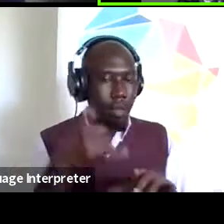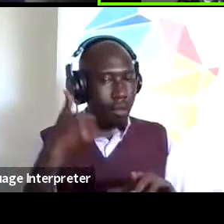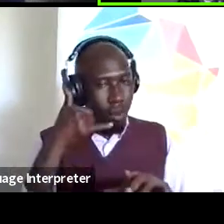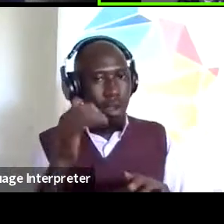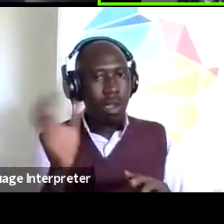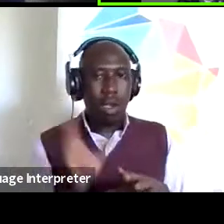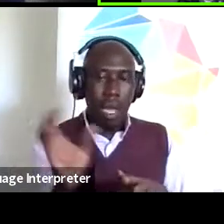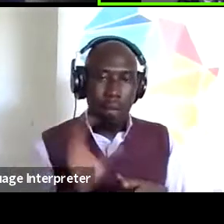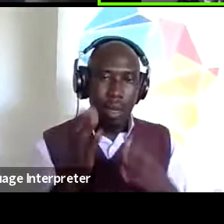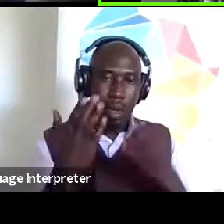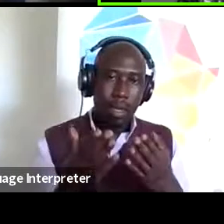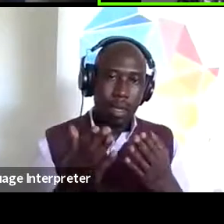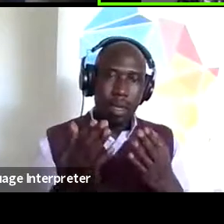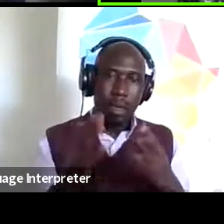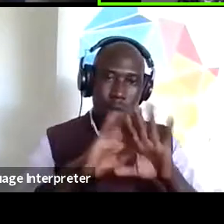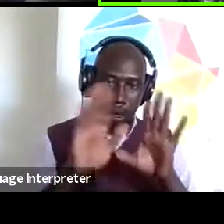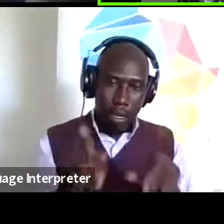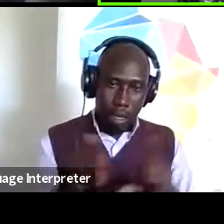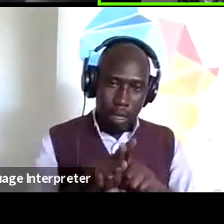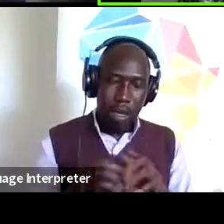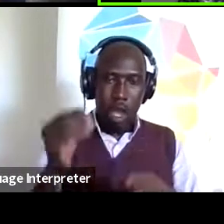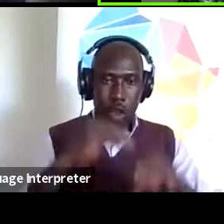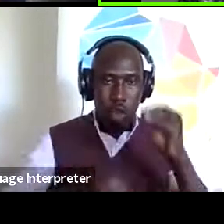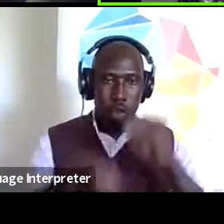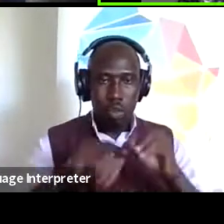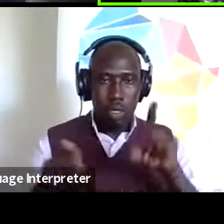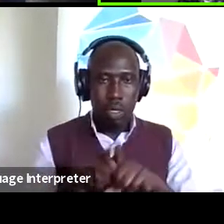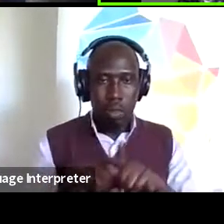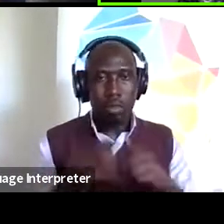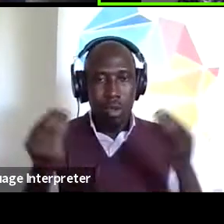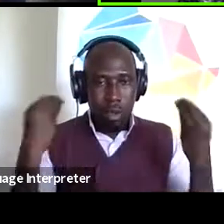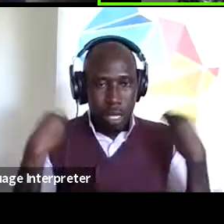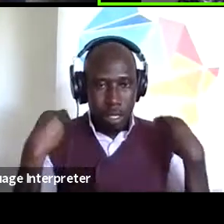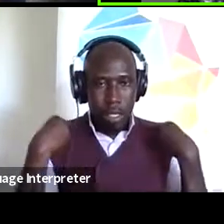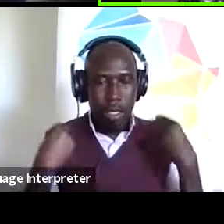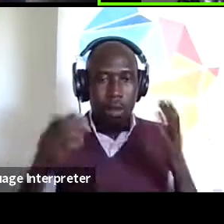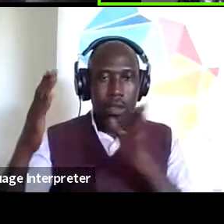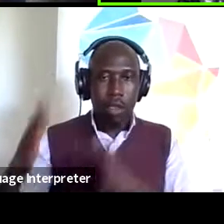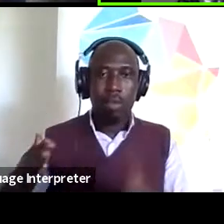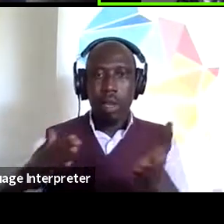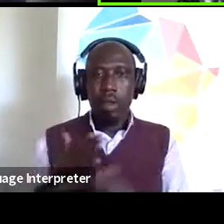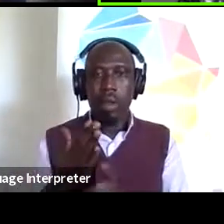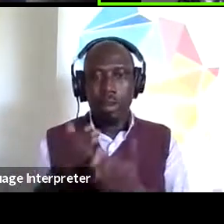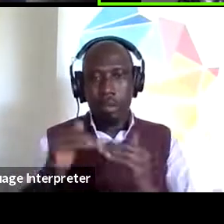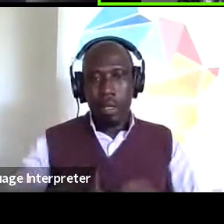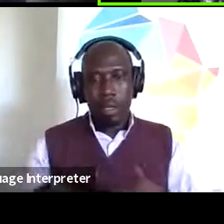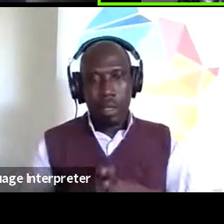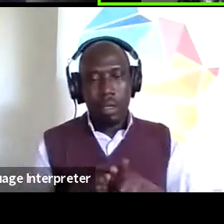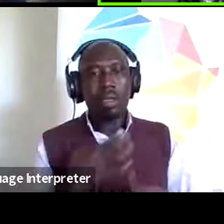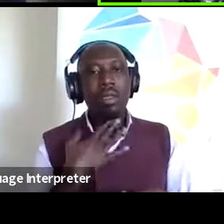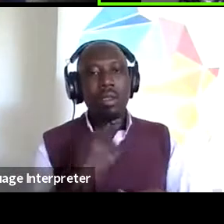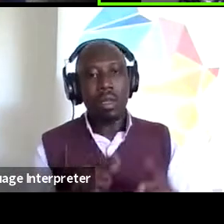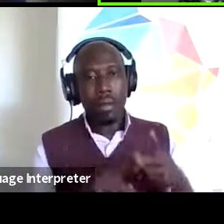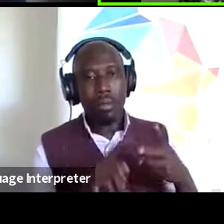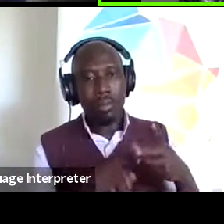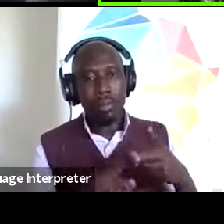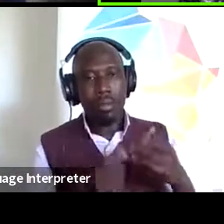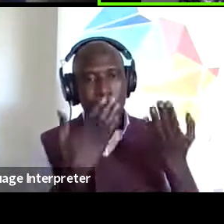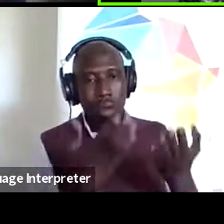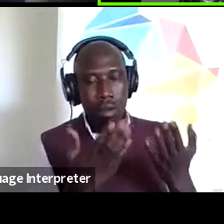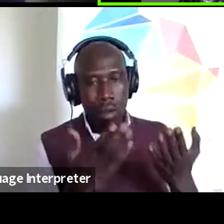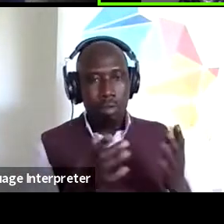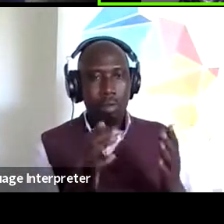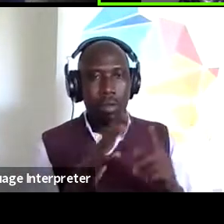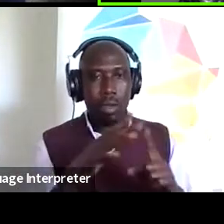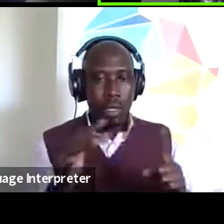telecommunication players are also contributing to exercise of human rights. And then there's a need also to undertake digital rights